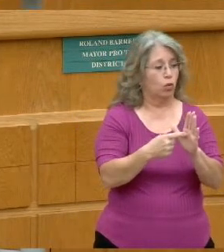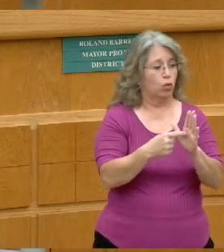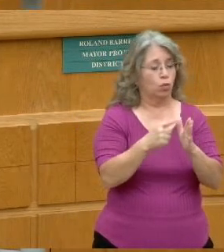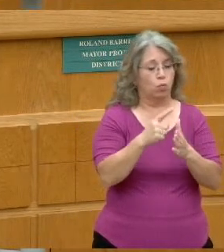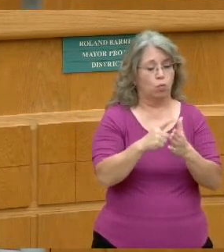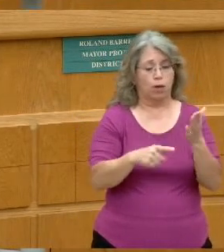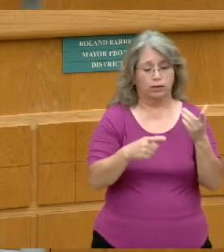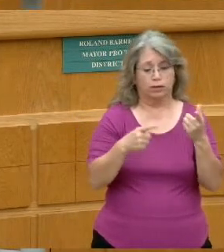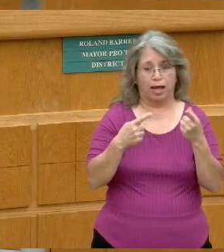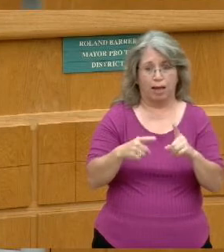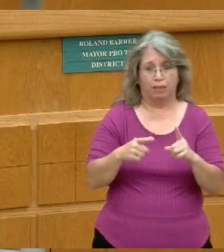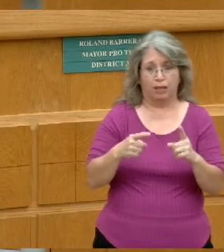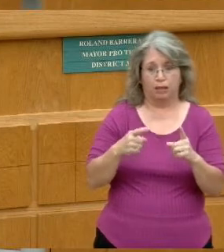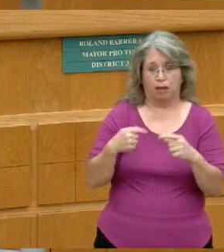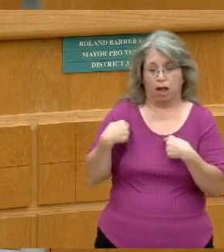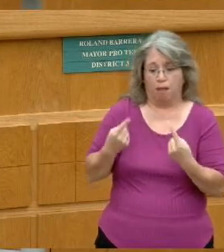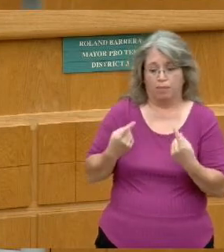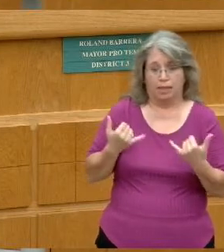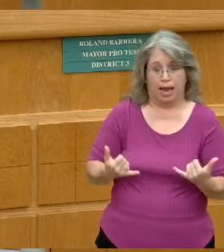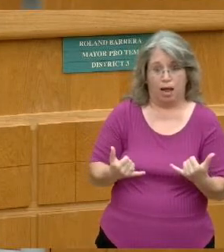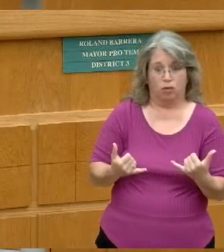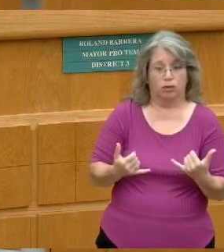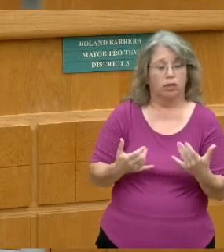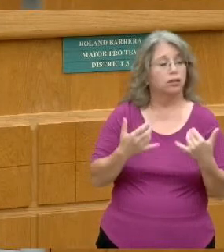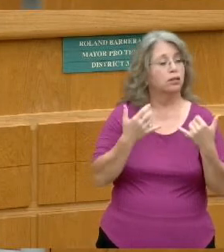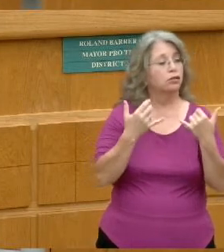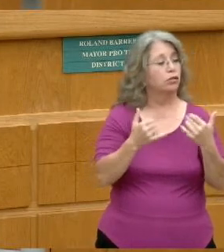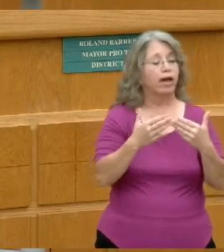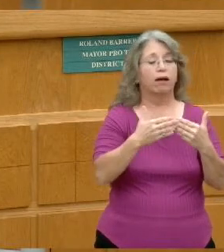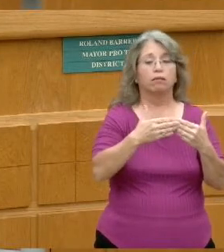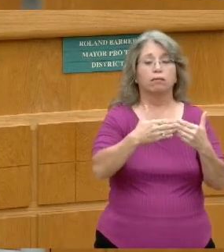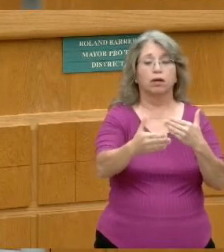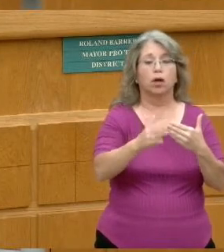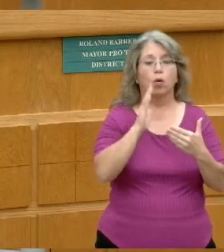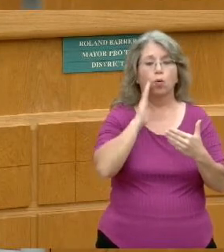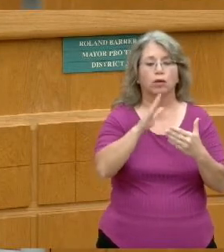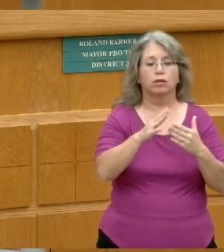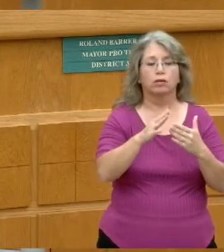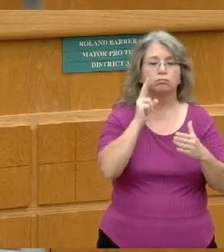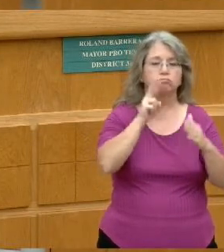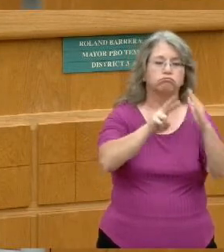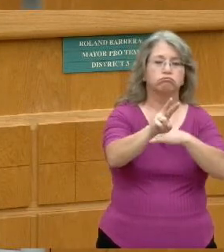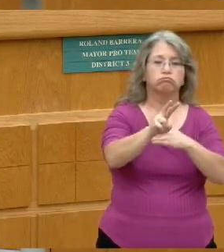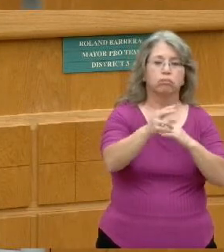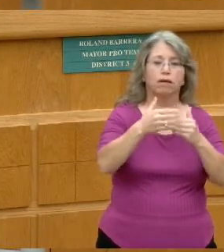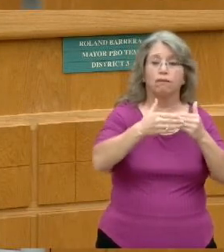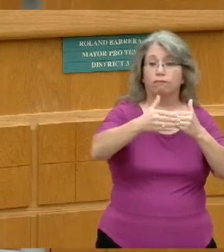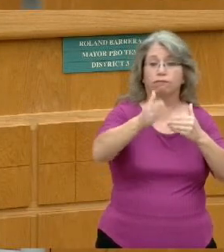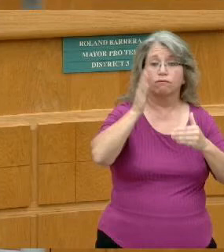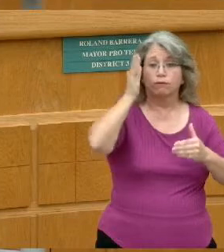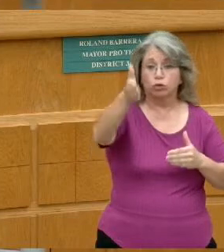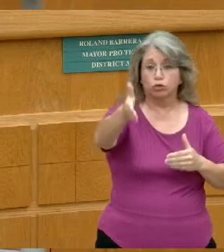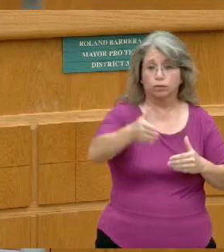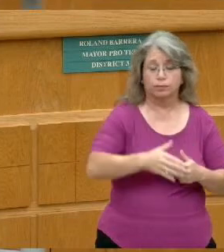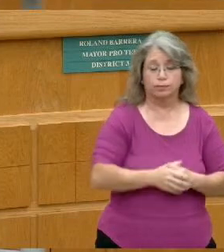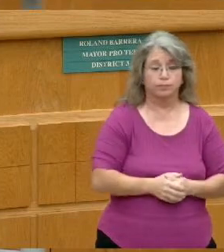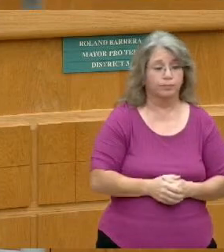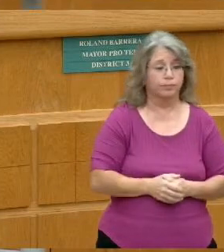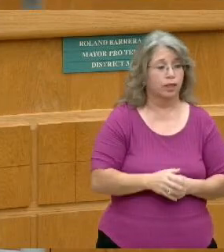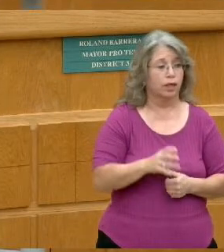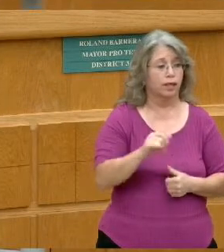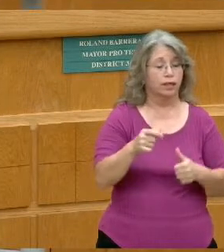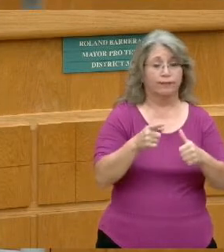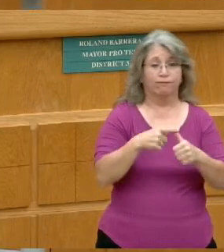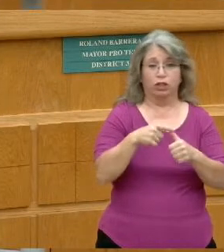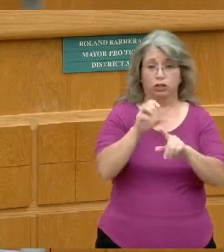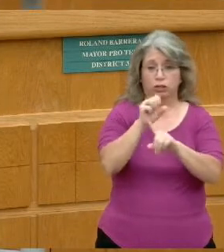happened. So here we're gonna project forward and we're gonna look at 3 scenarios. They're very similar to last week. Scenario 1 is